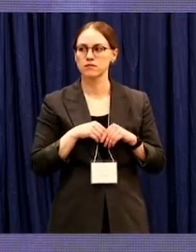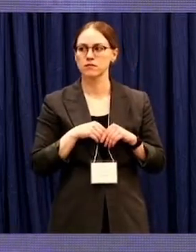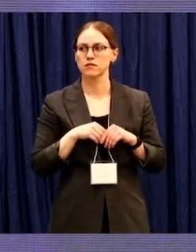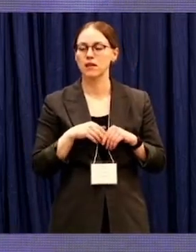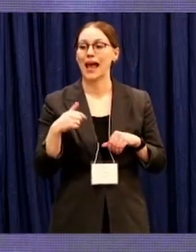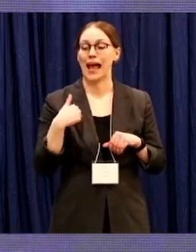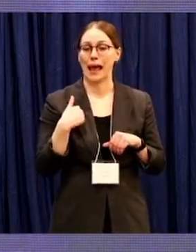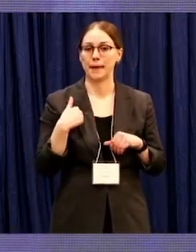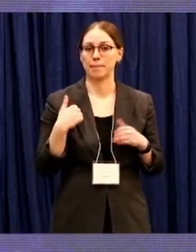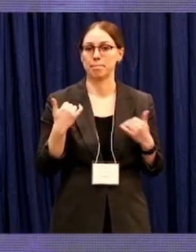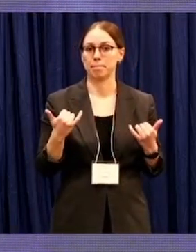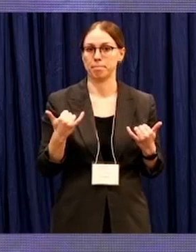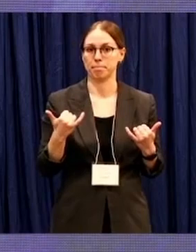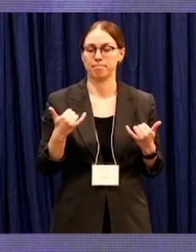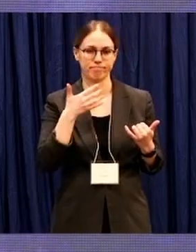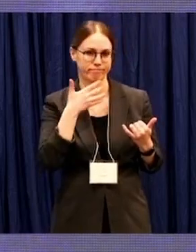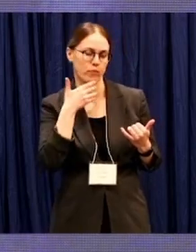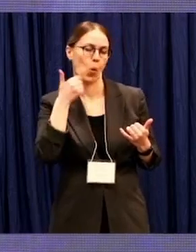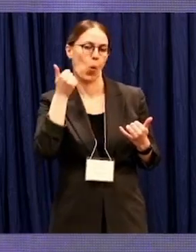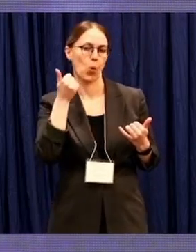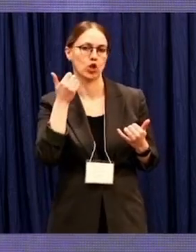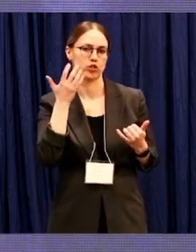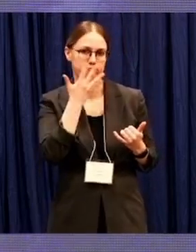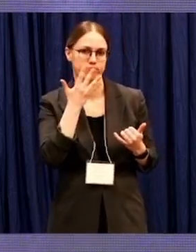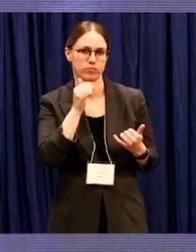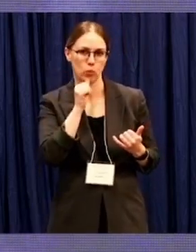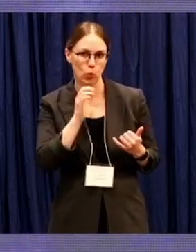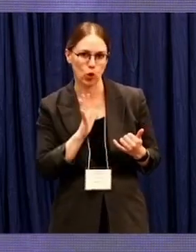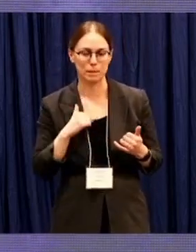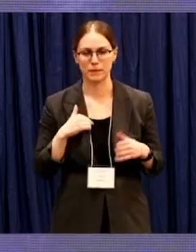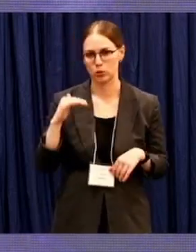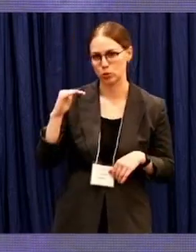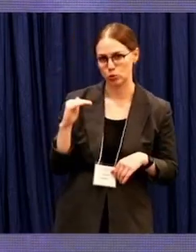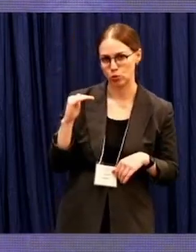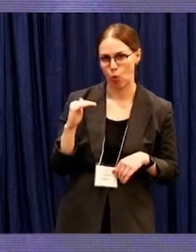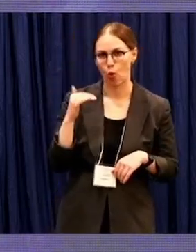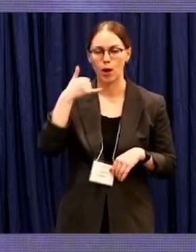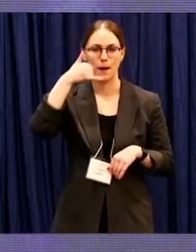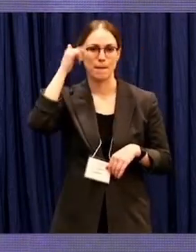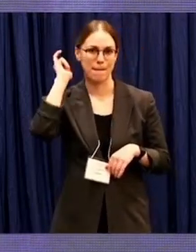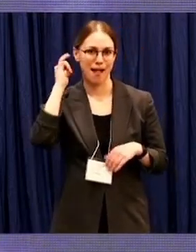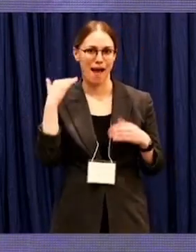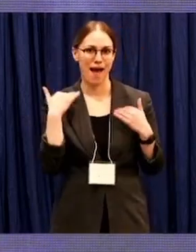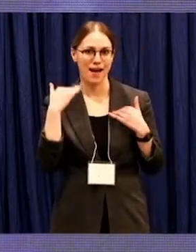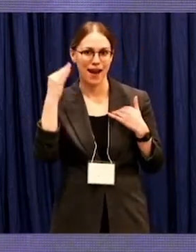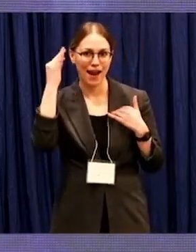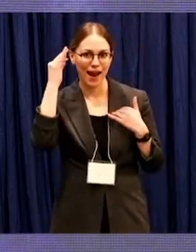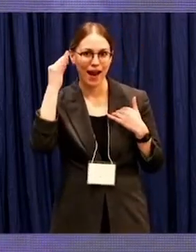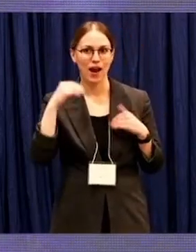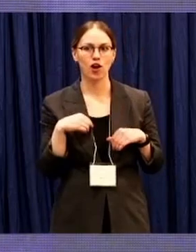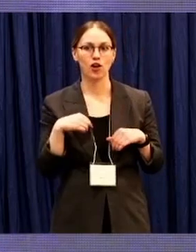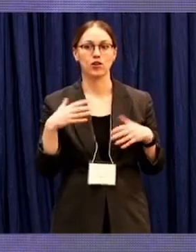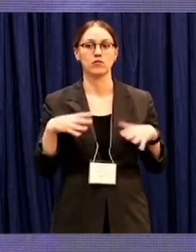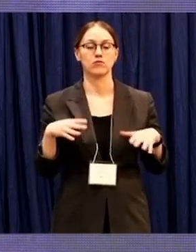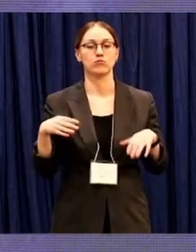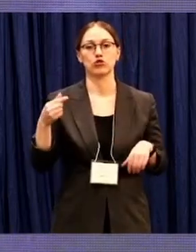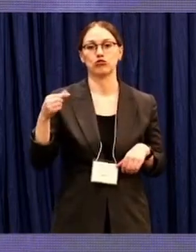I am an older woman, short stature, blonde hair, and I'm wearing a blue